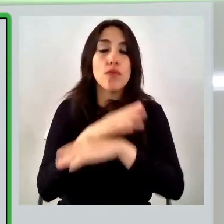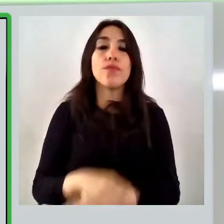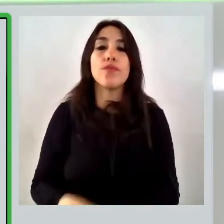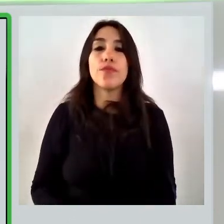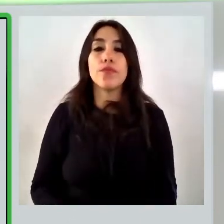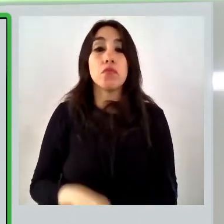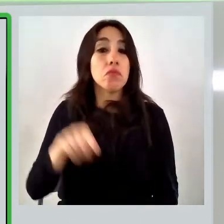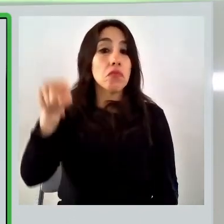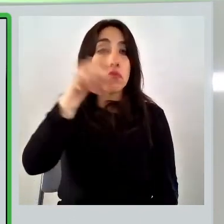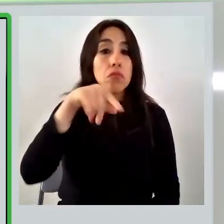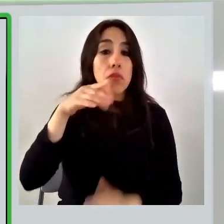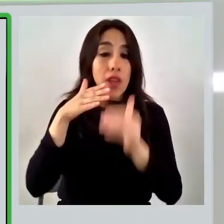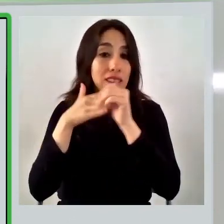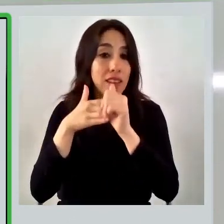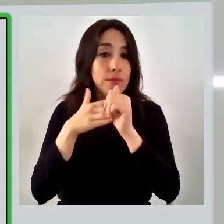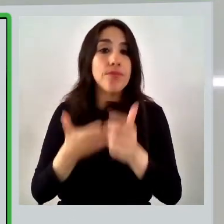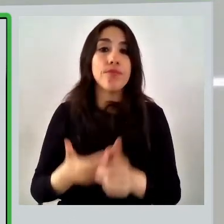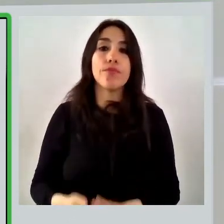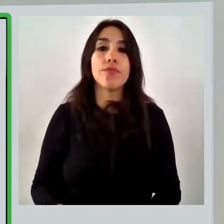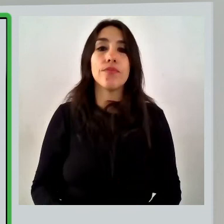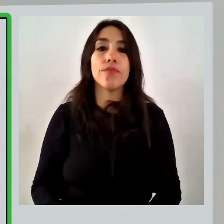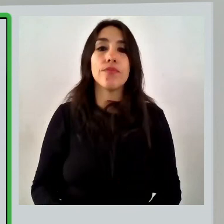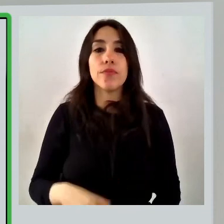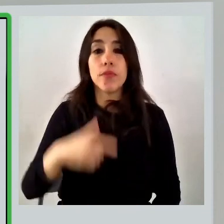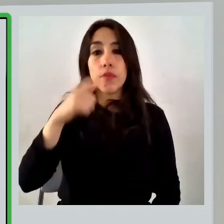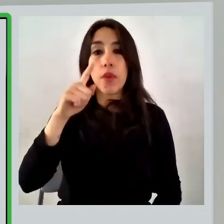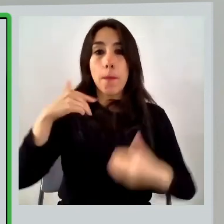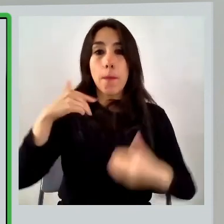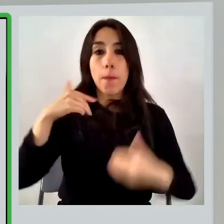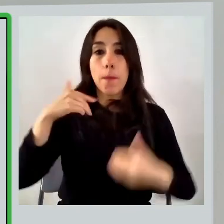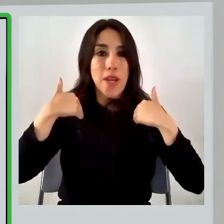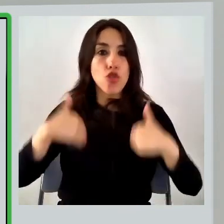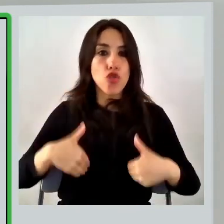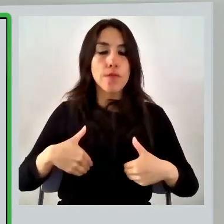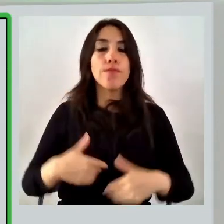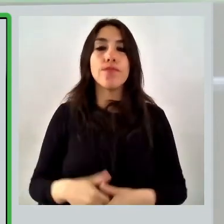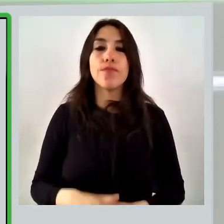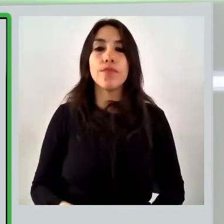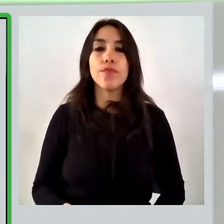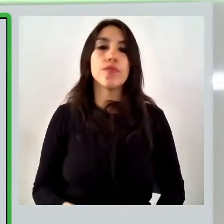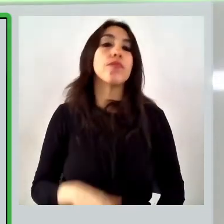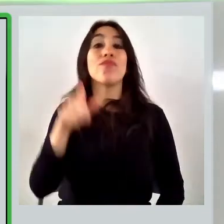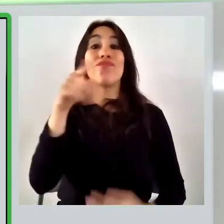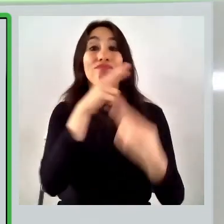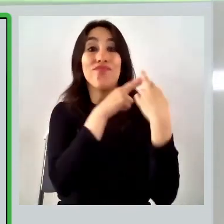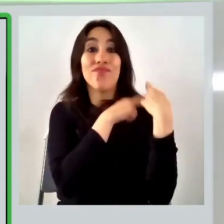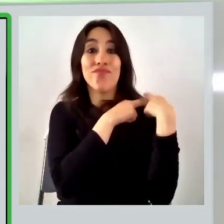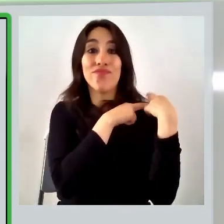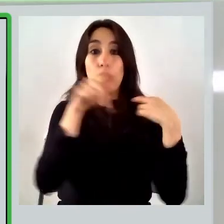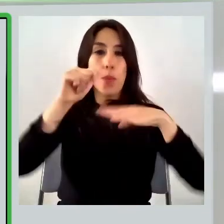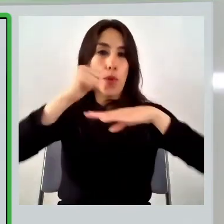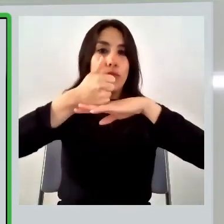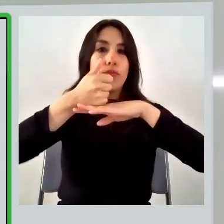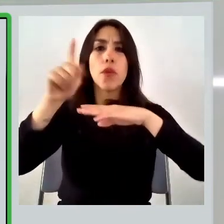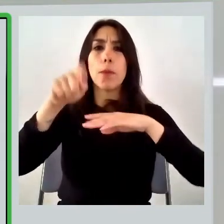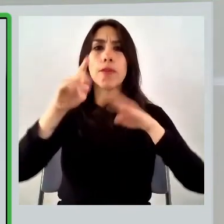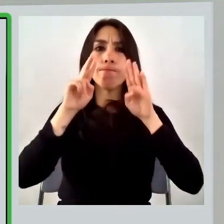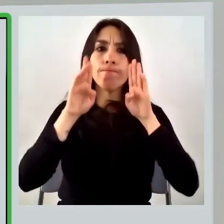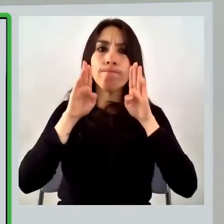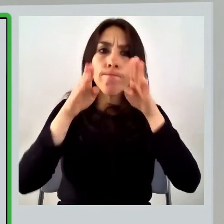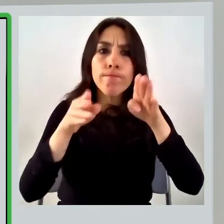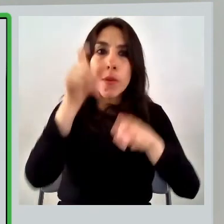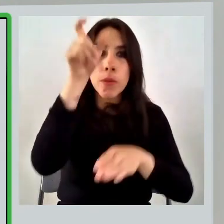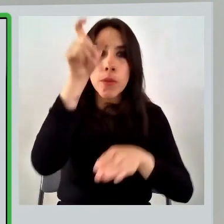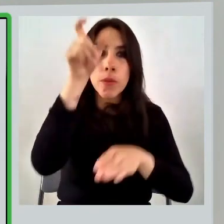top 10%, are growing sales nearly 3 times and profits 4 times faster than their